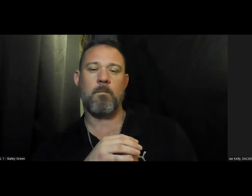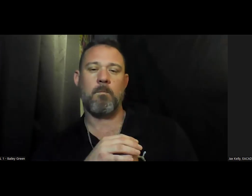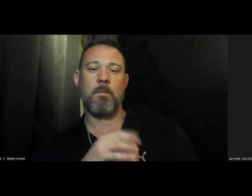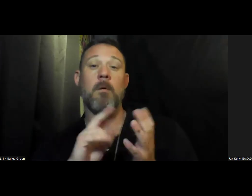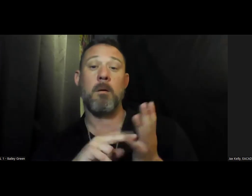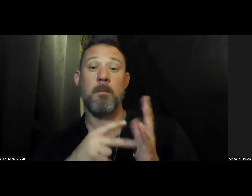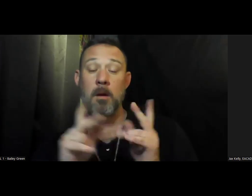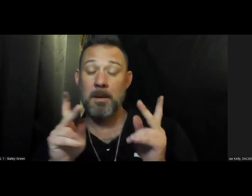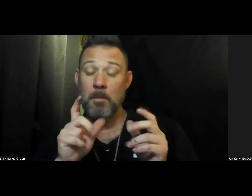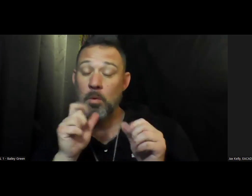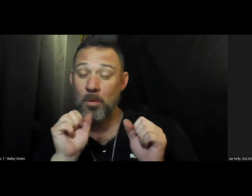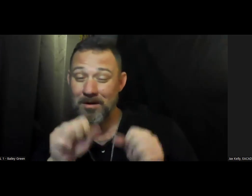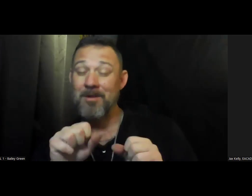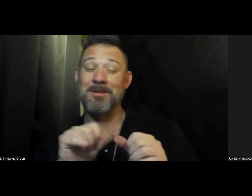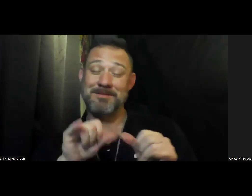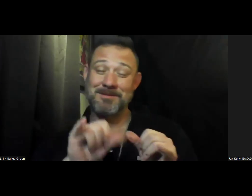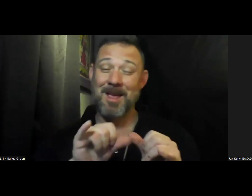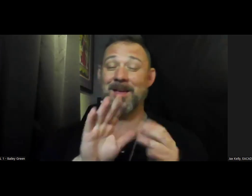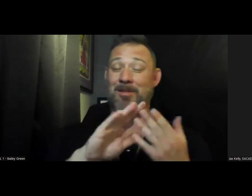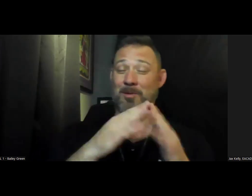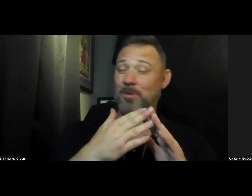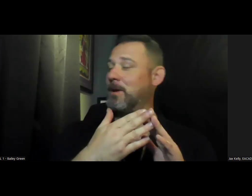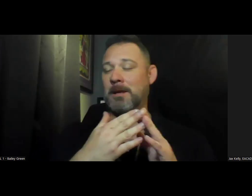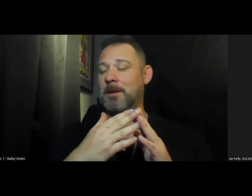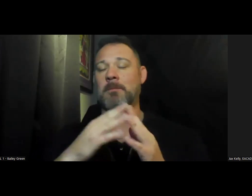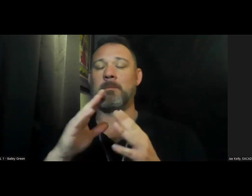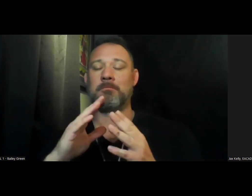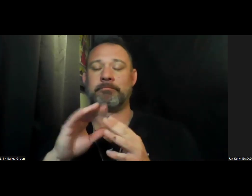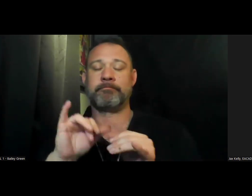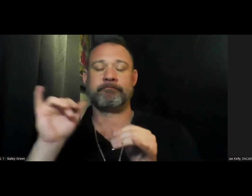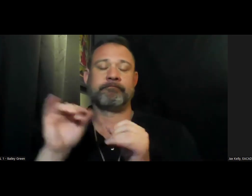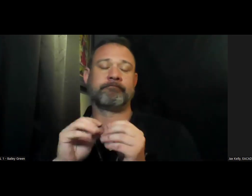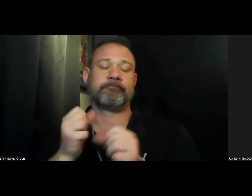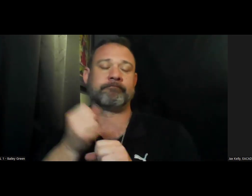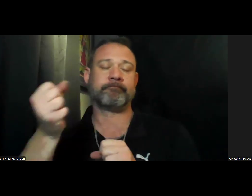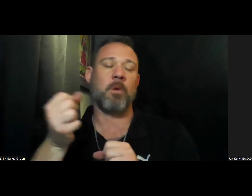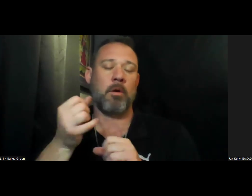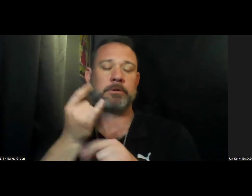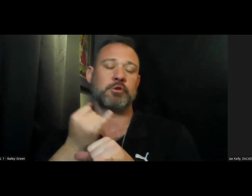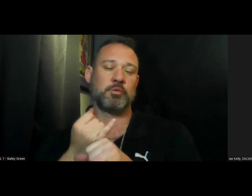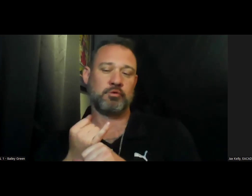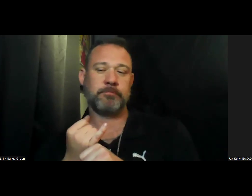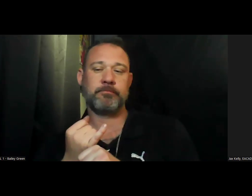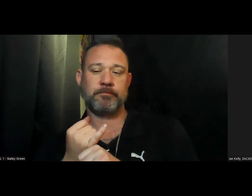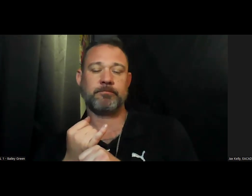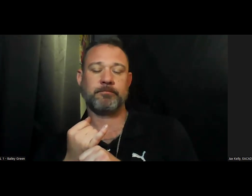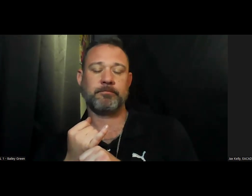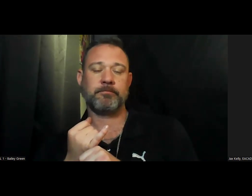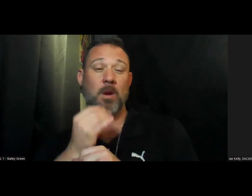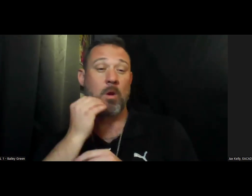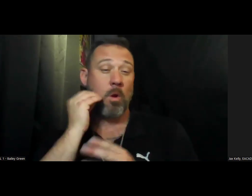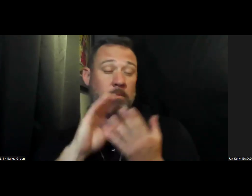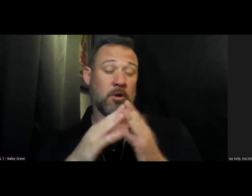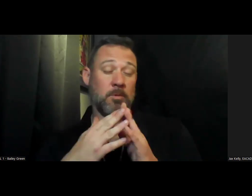people who could remain in their communities end up institutionalized. When home and community-based services break